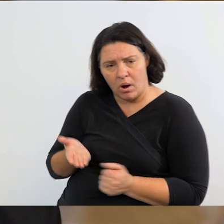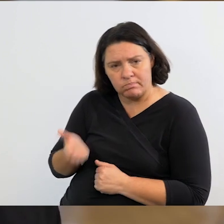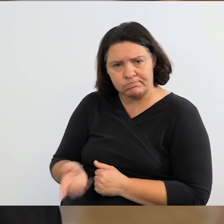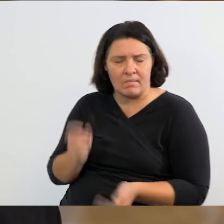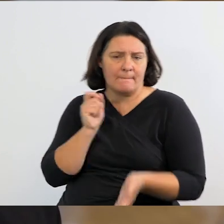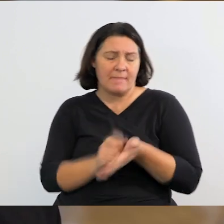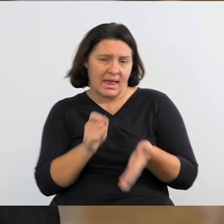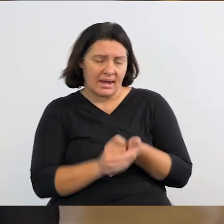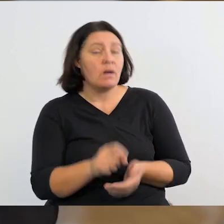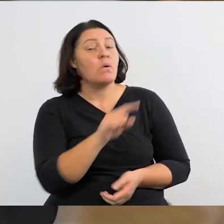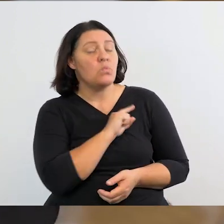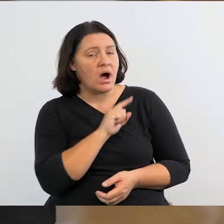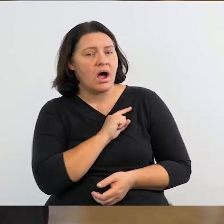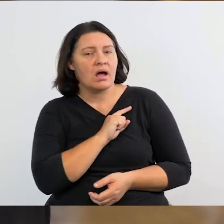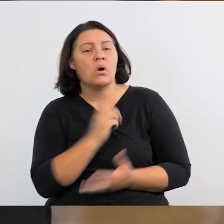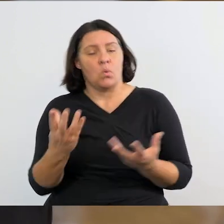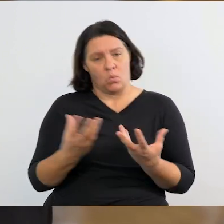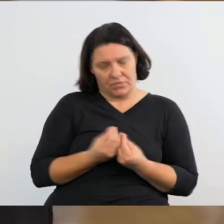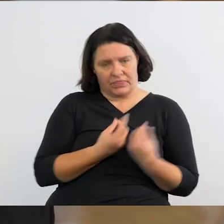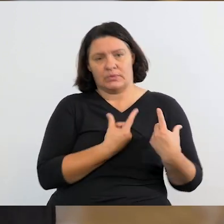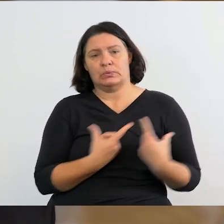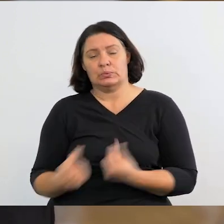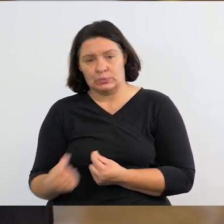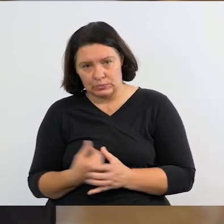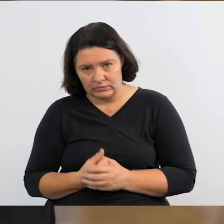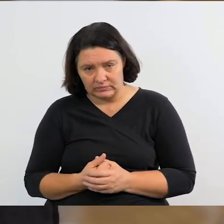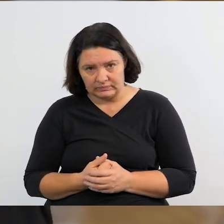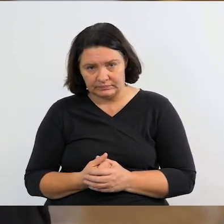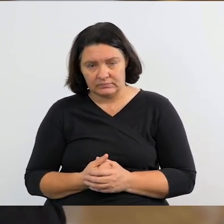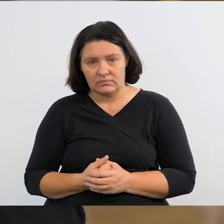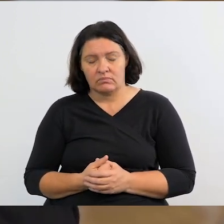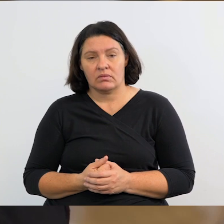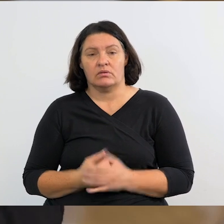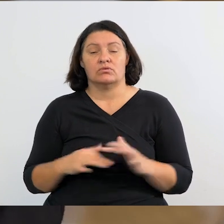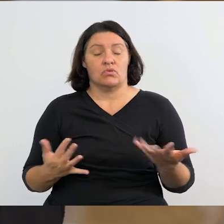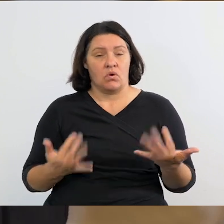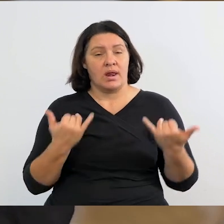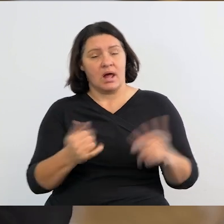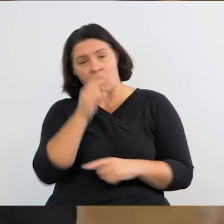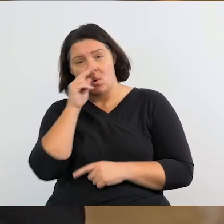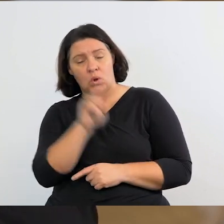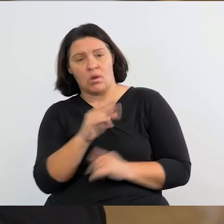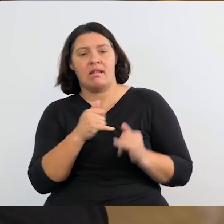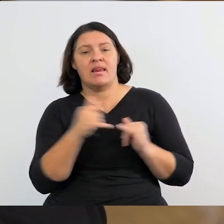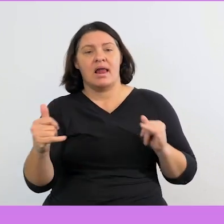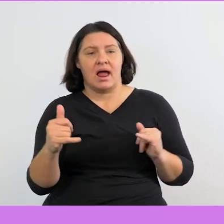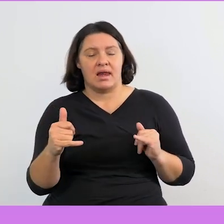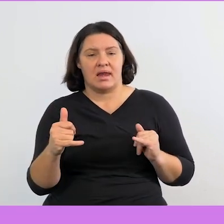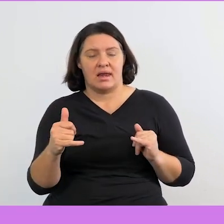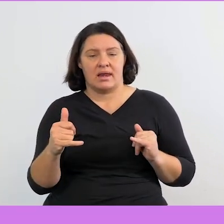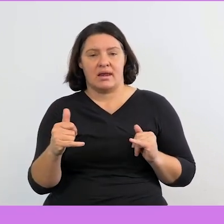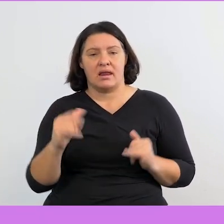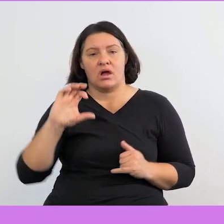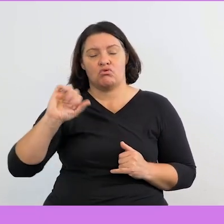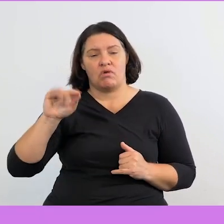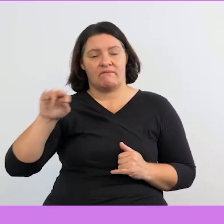book or a pen, because I want you to do the sums or actually the graphs with me. Okay, so now we'll be looking at line graphs. So